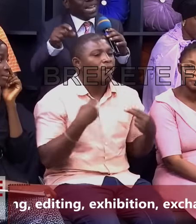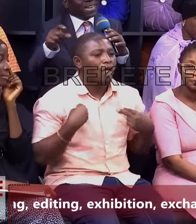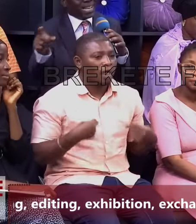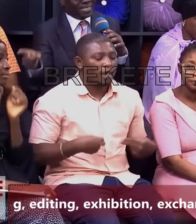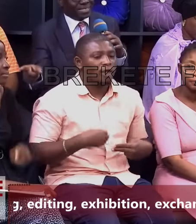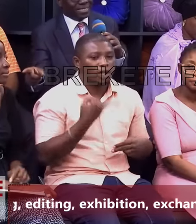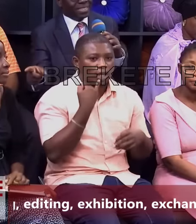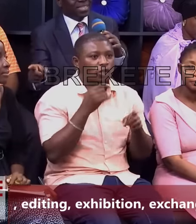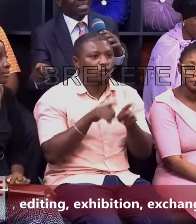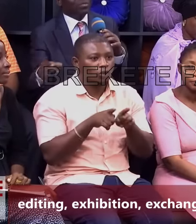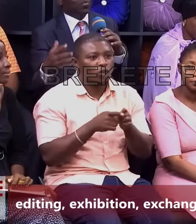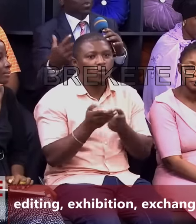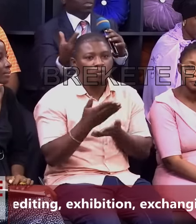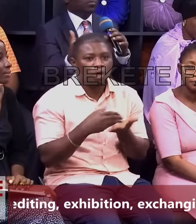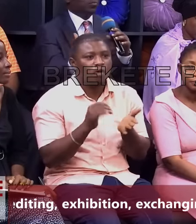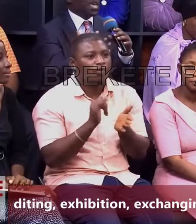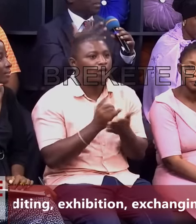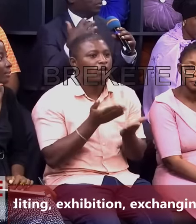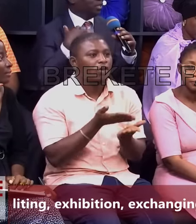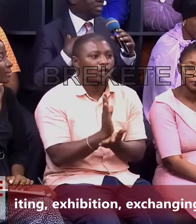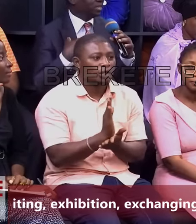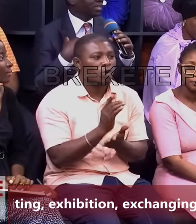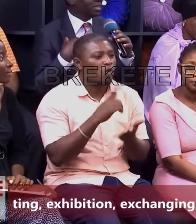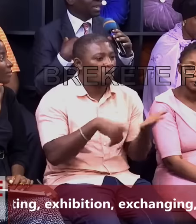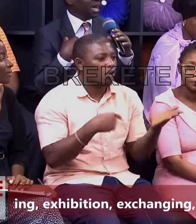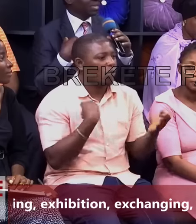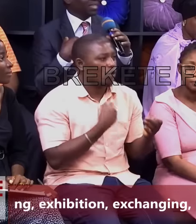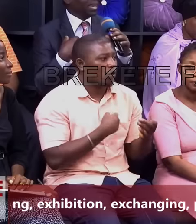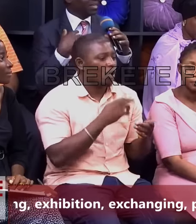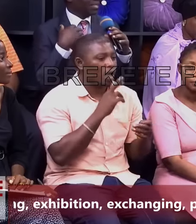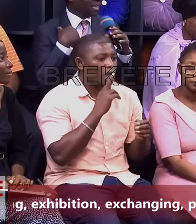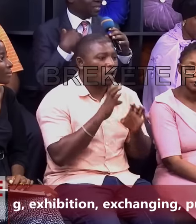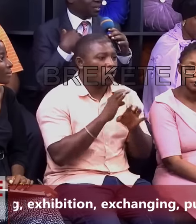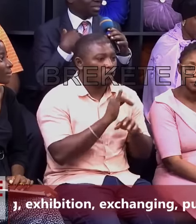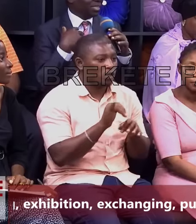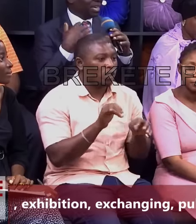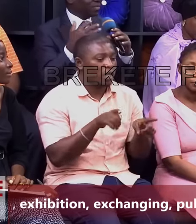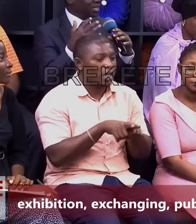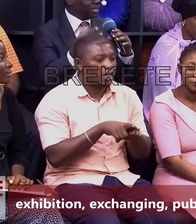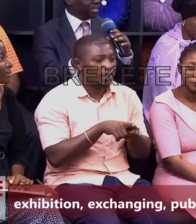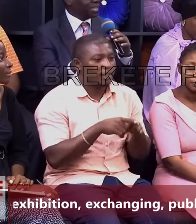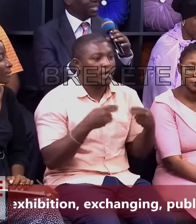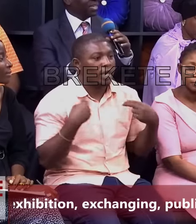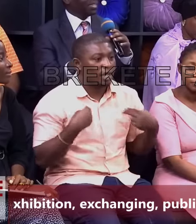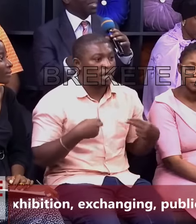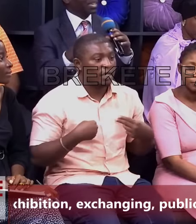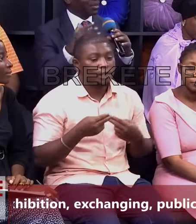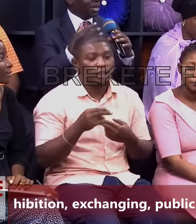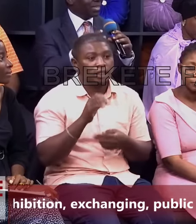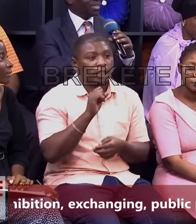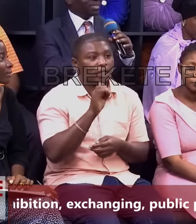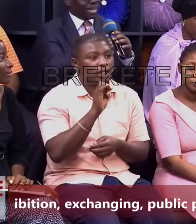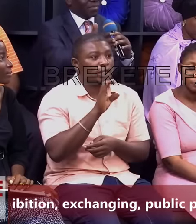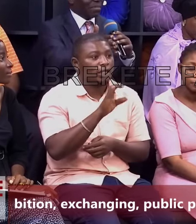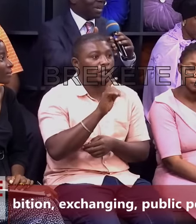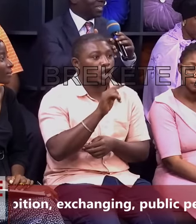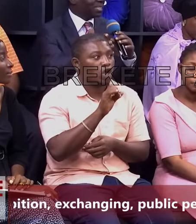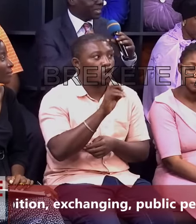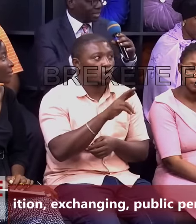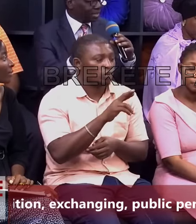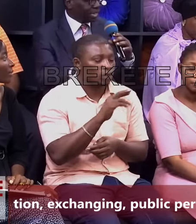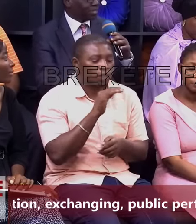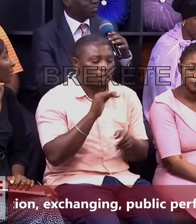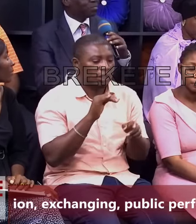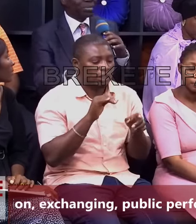also part of that right so what we are doing as the health sector in the fct is actually like my